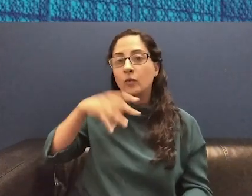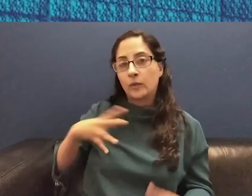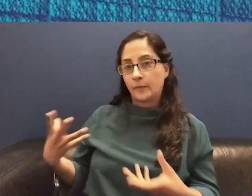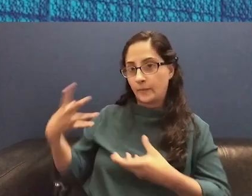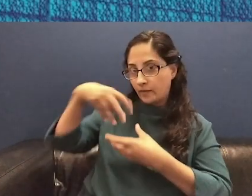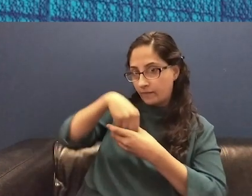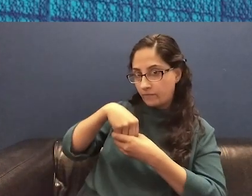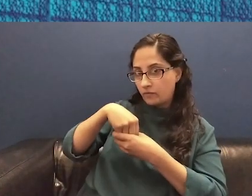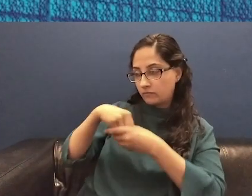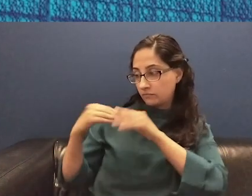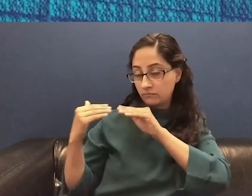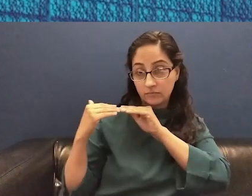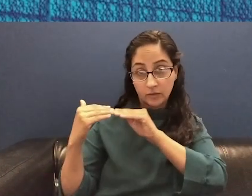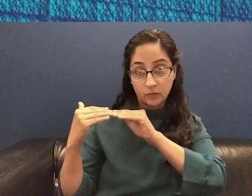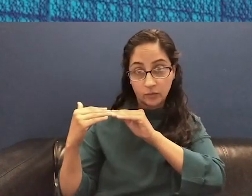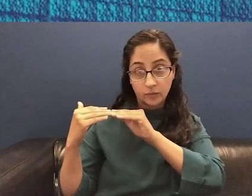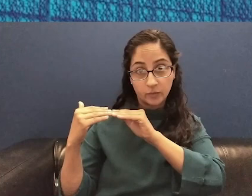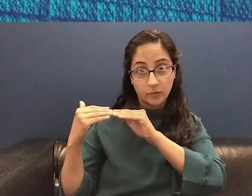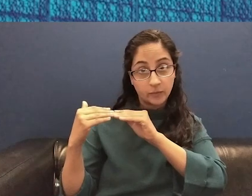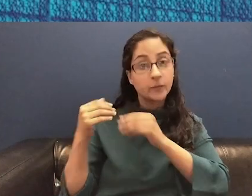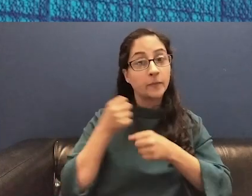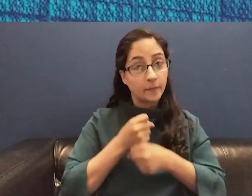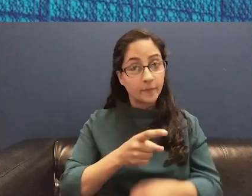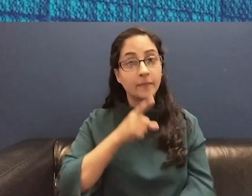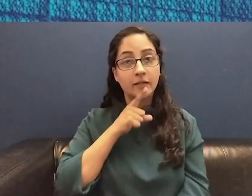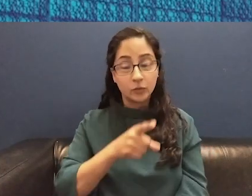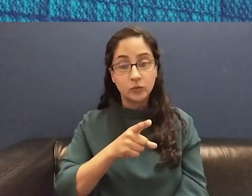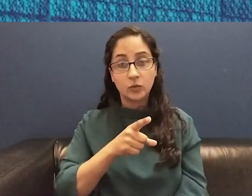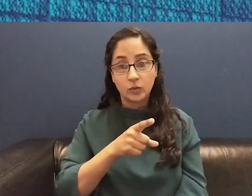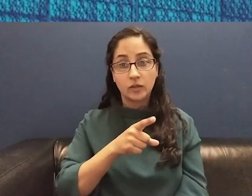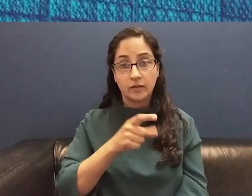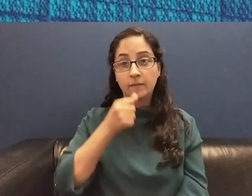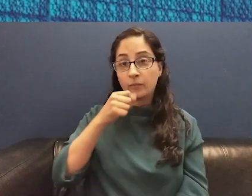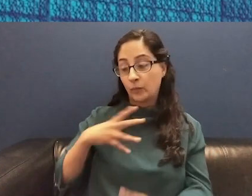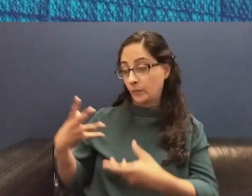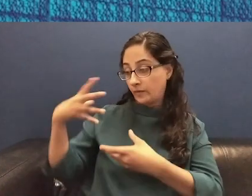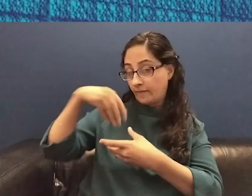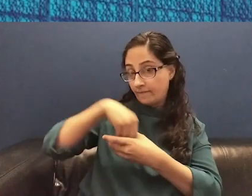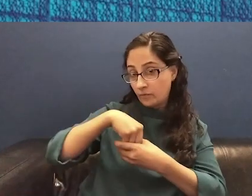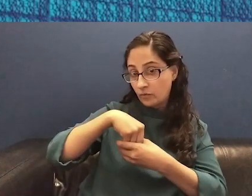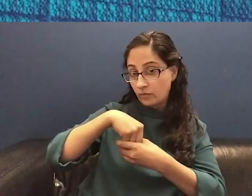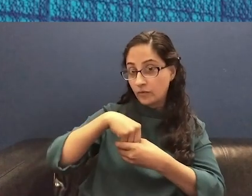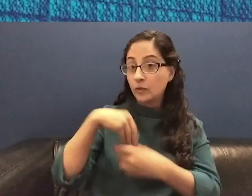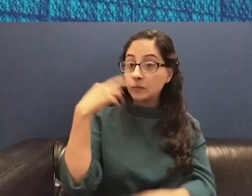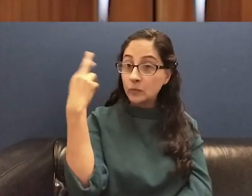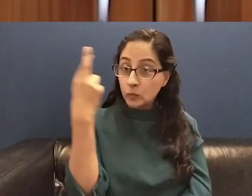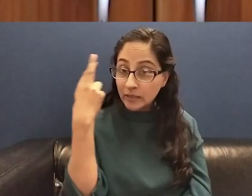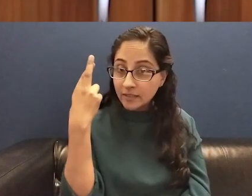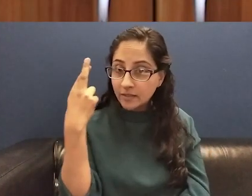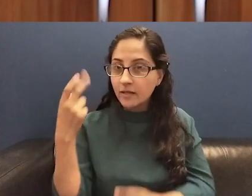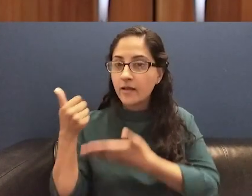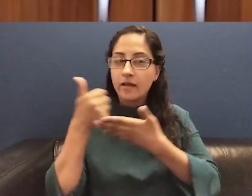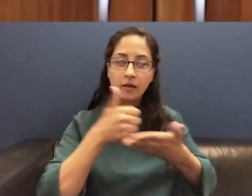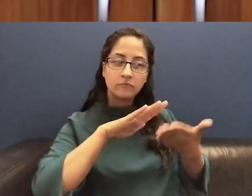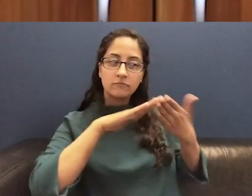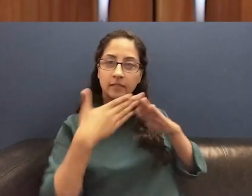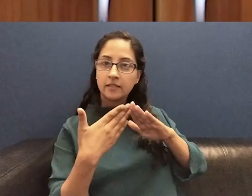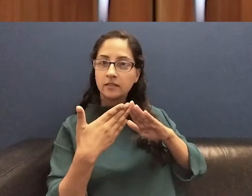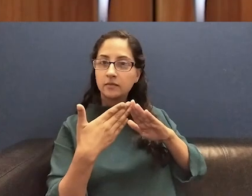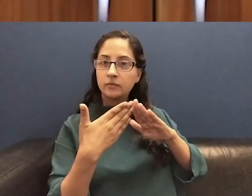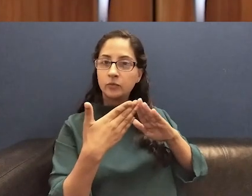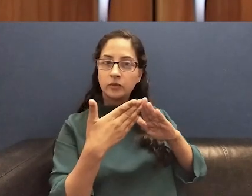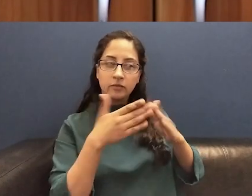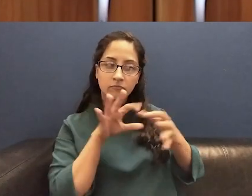as a household, at the household level, or directly working with women in the field. We